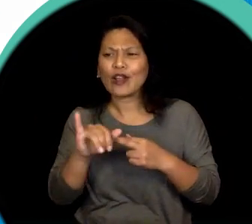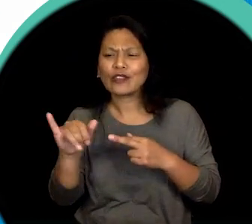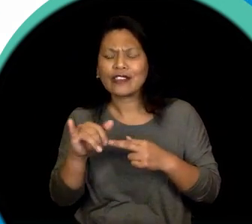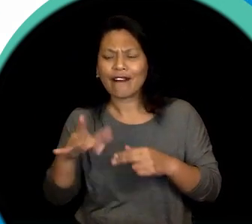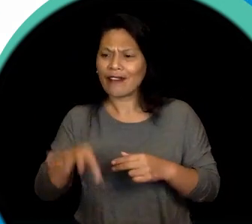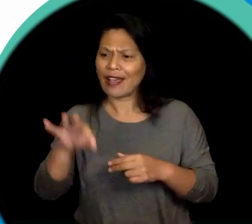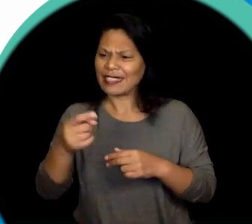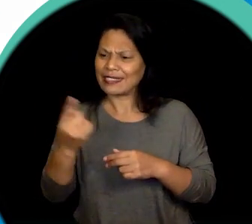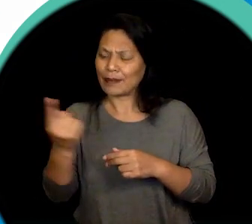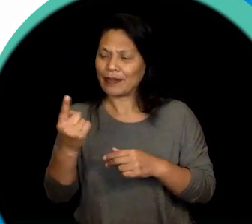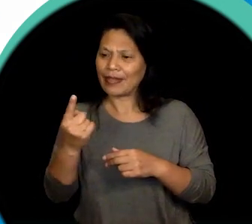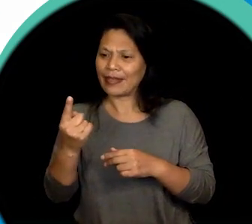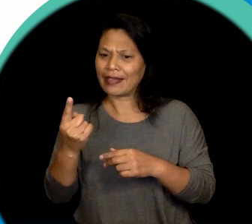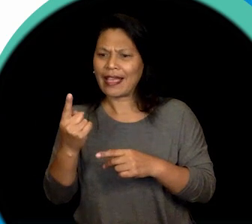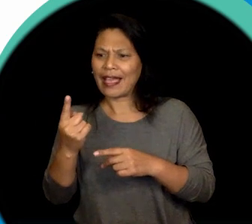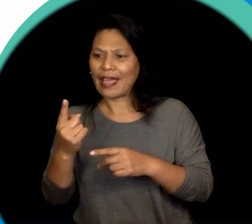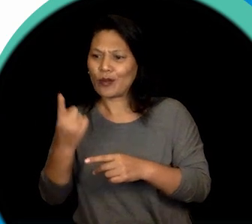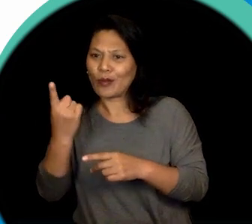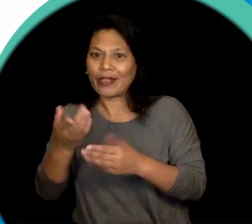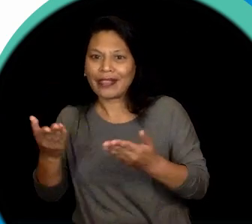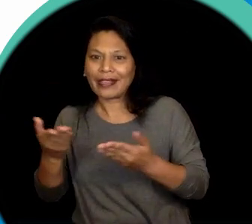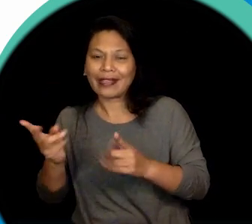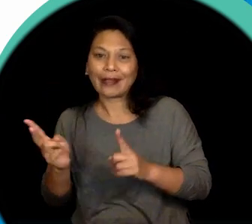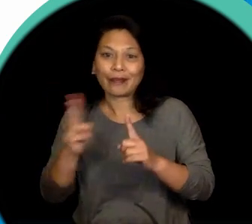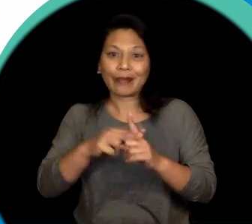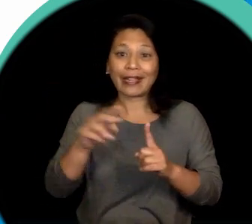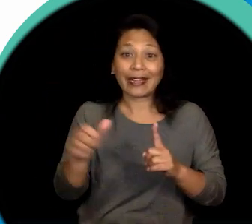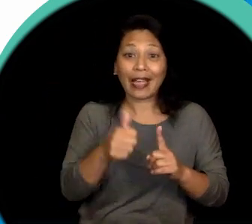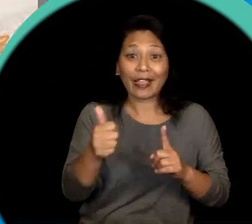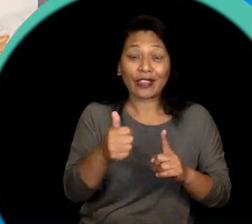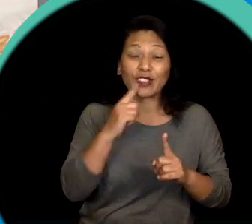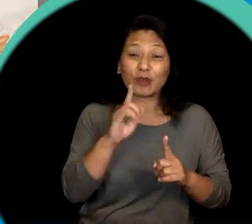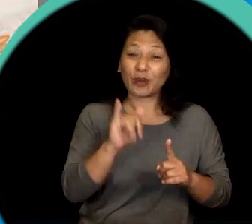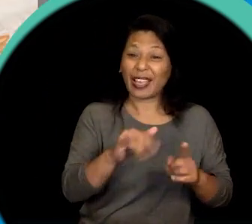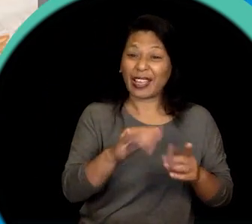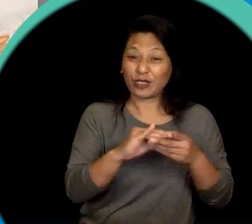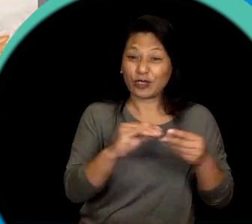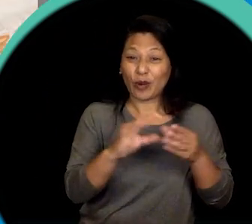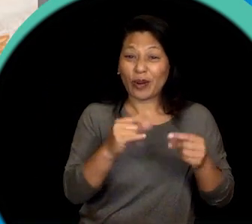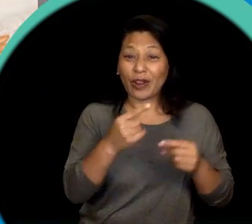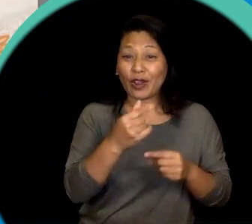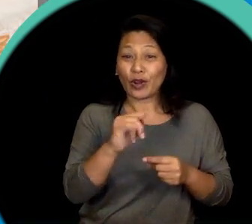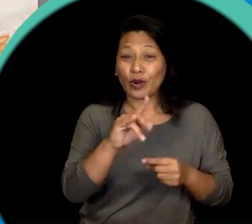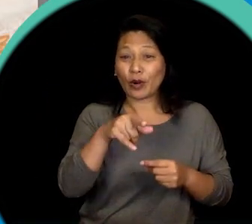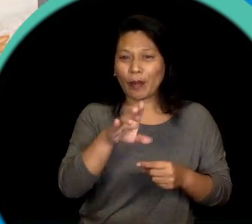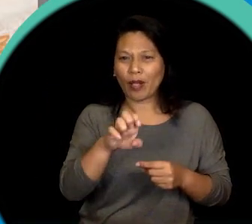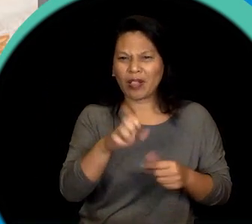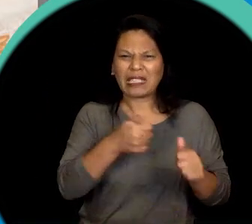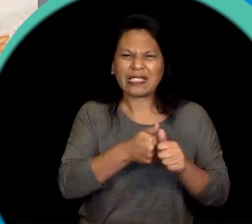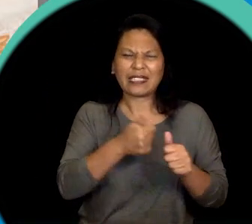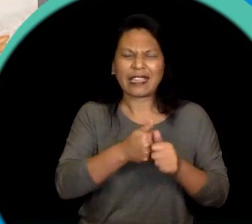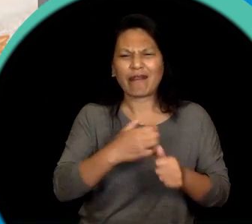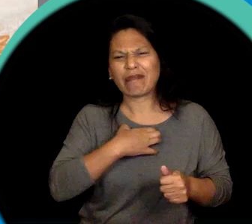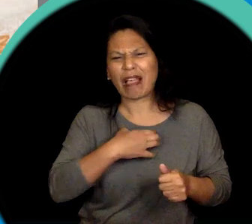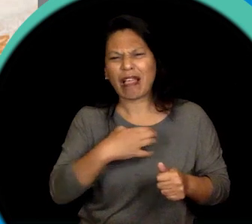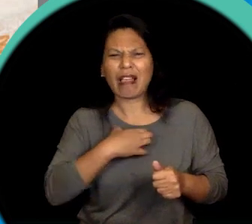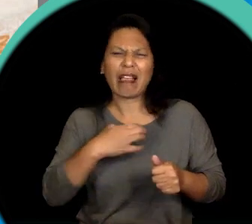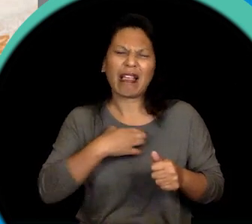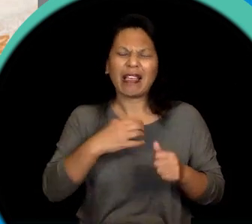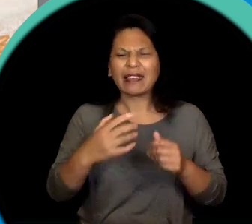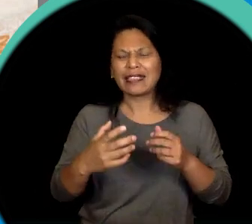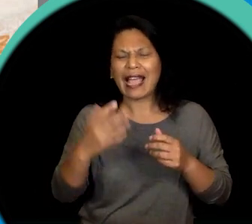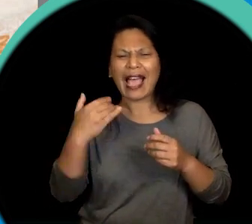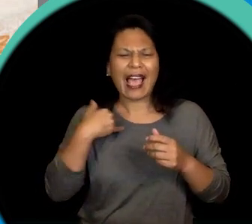our story, Gurple, who is she complains a lot and she's just breaking crayons